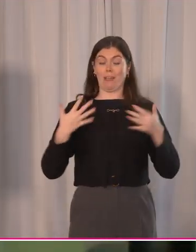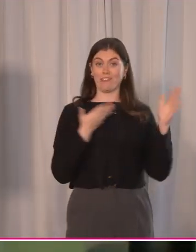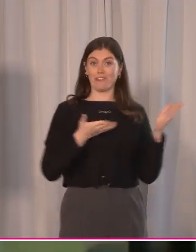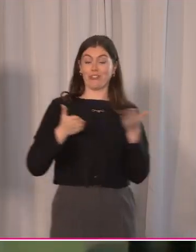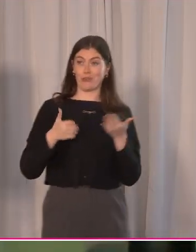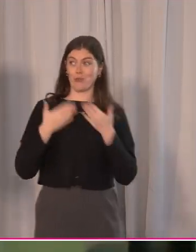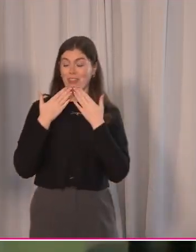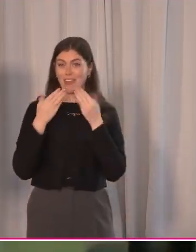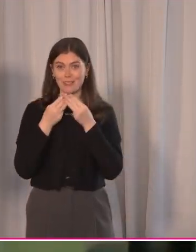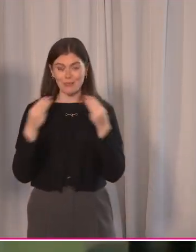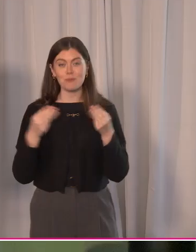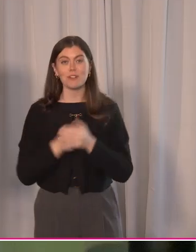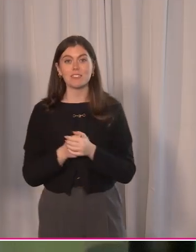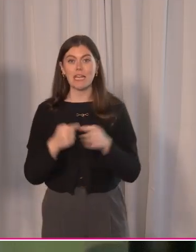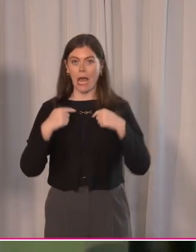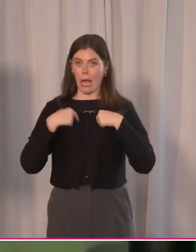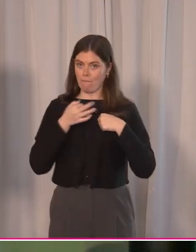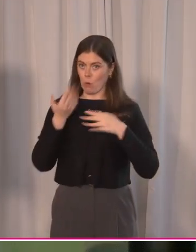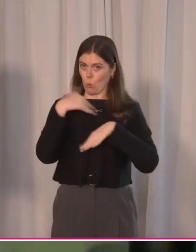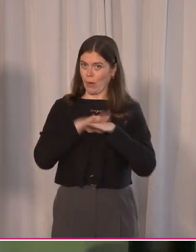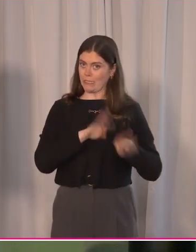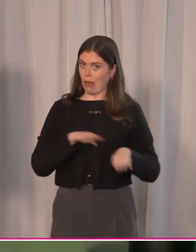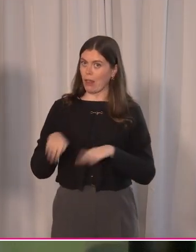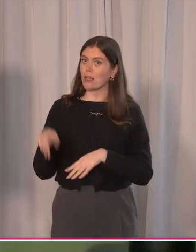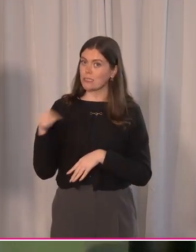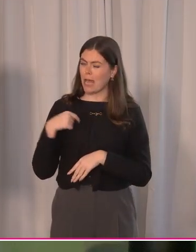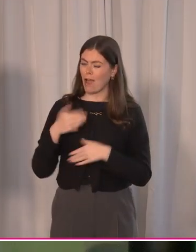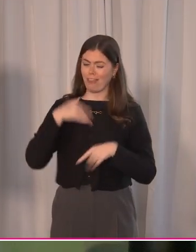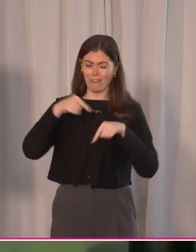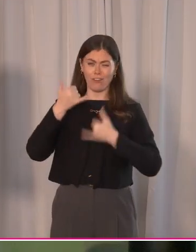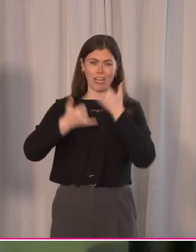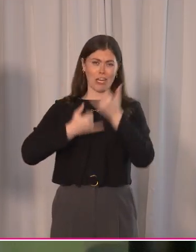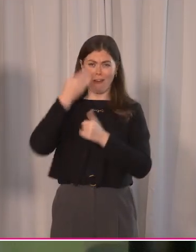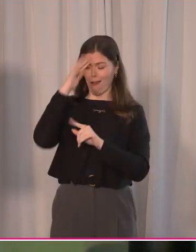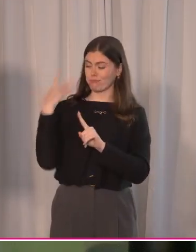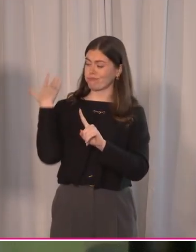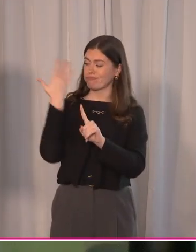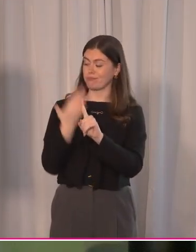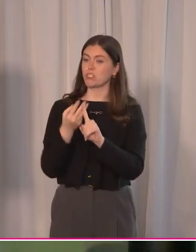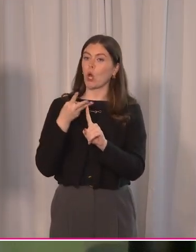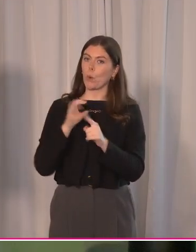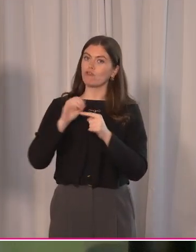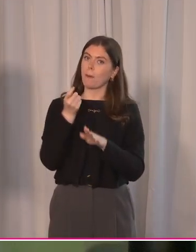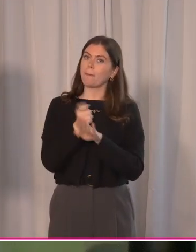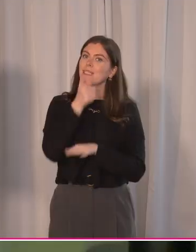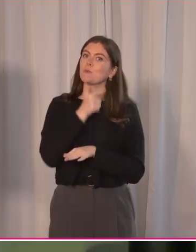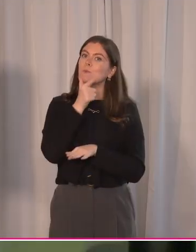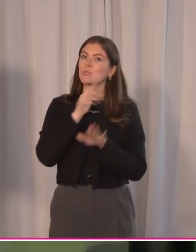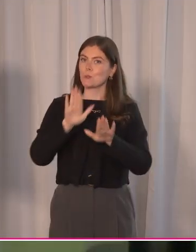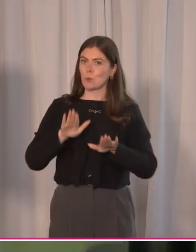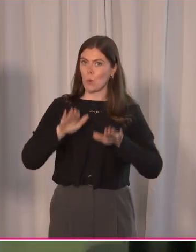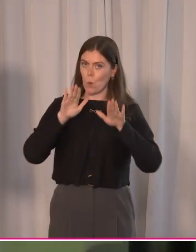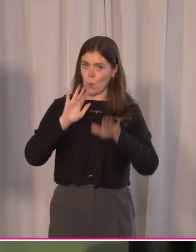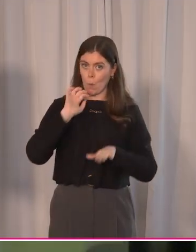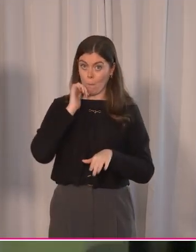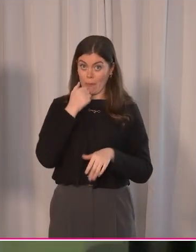much. I need to say I'm a Scotsman. I've been here for many, many years, and I'll try and speak slowly because apparently we